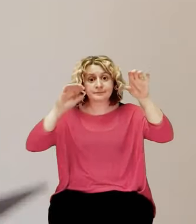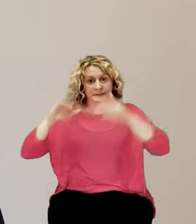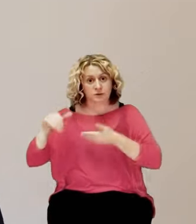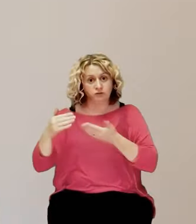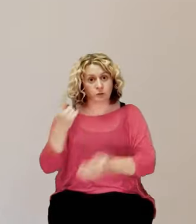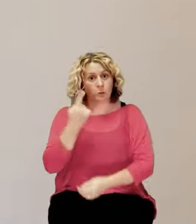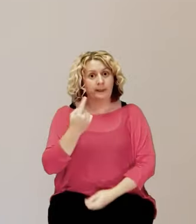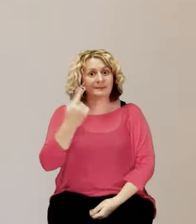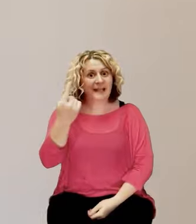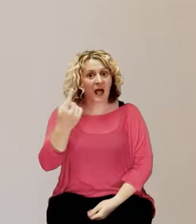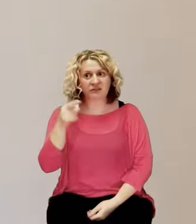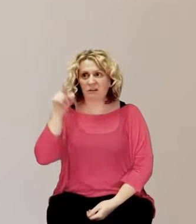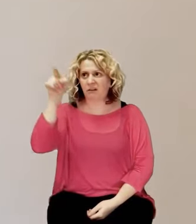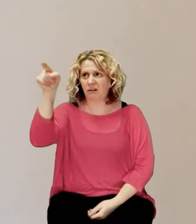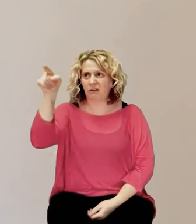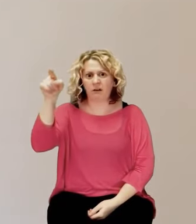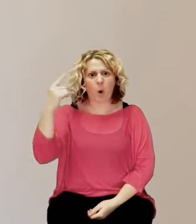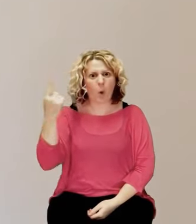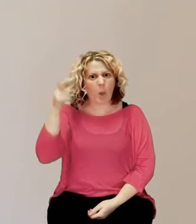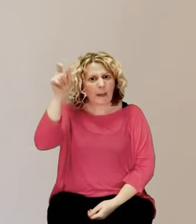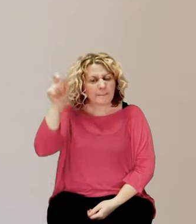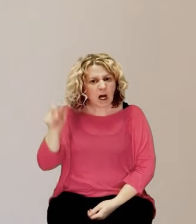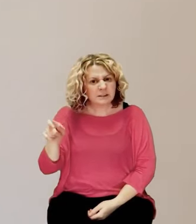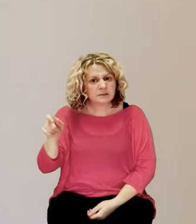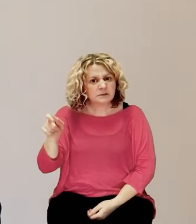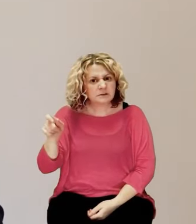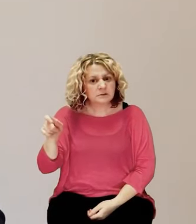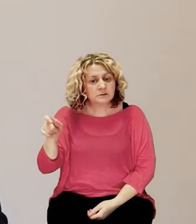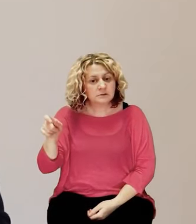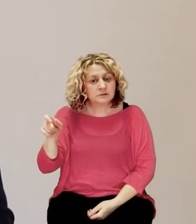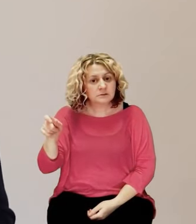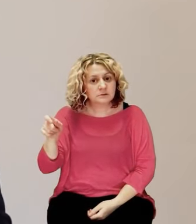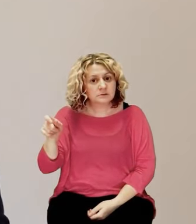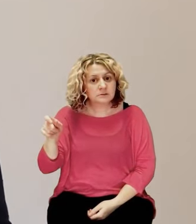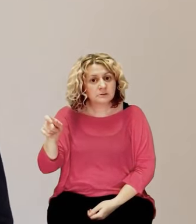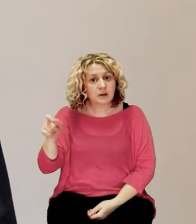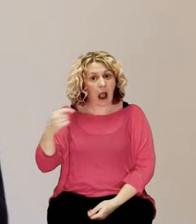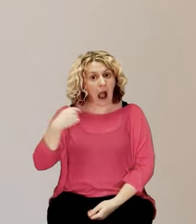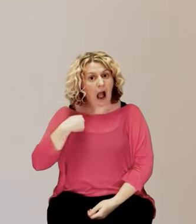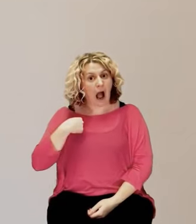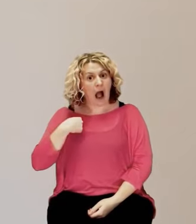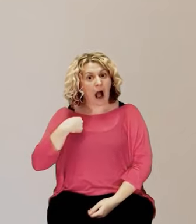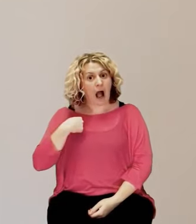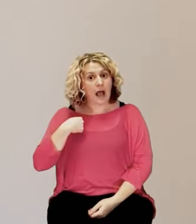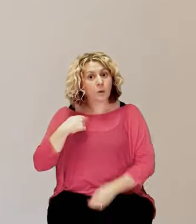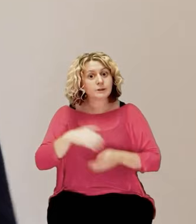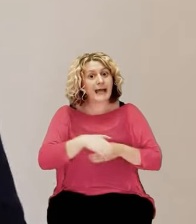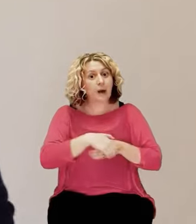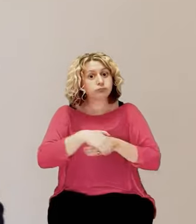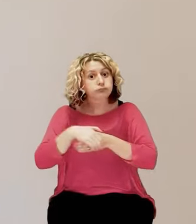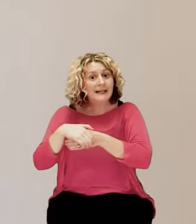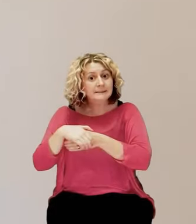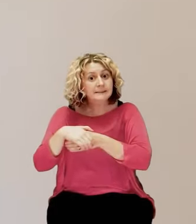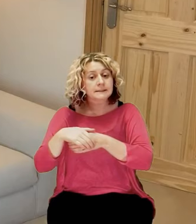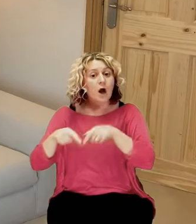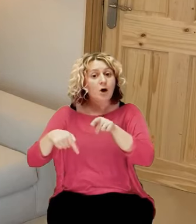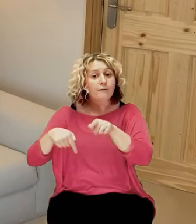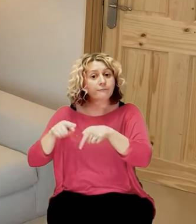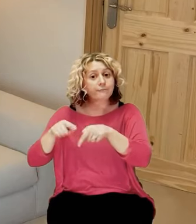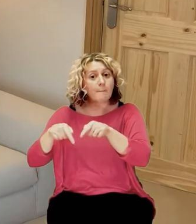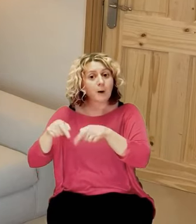themselves. You know what's coming, don't you? Well, 5 years ago, I was an apprentice at such and such a